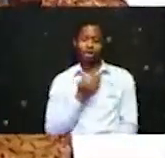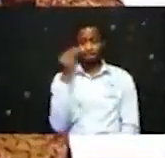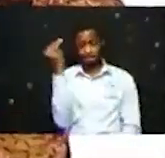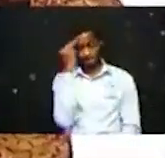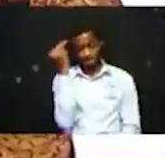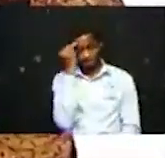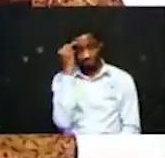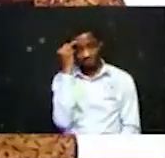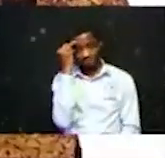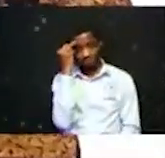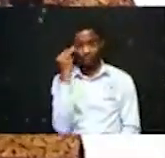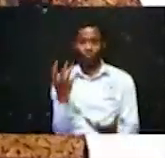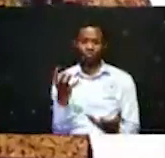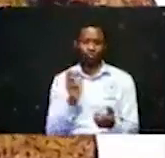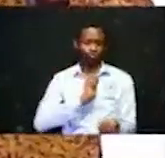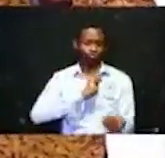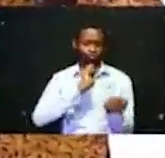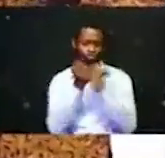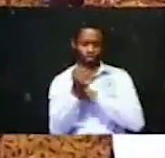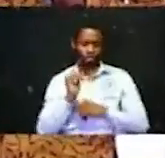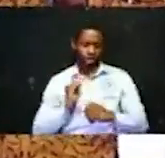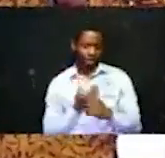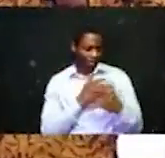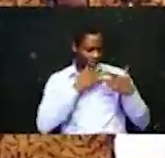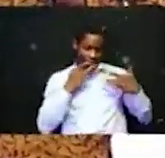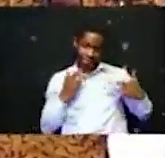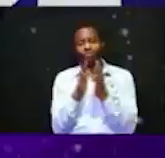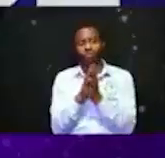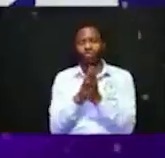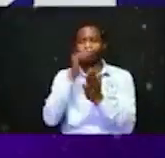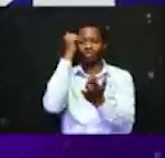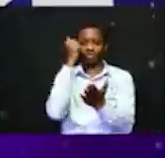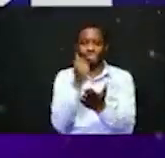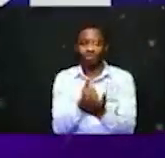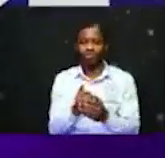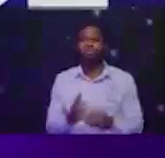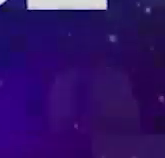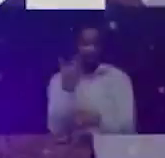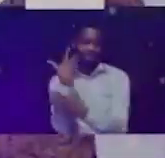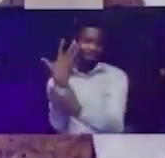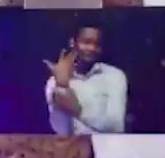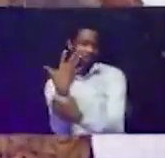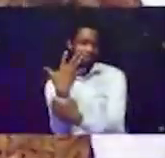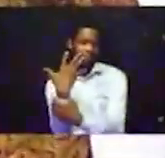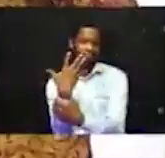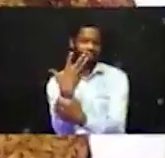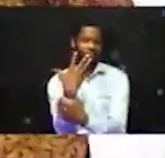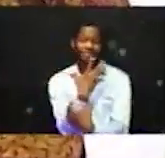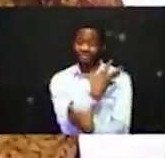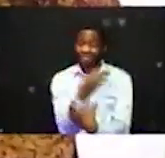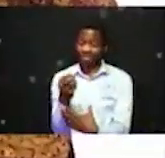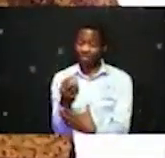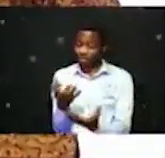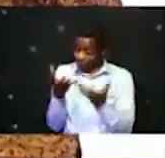We want to reposition our hearts. We want to reposition our hands. And we want